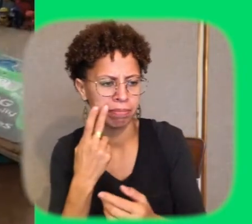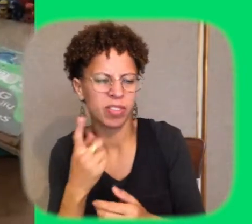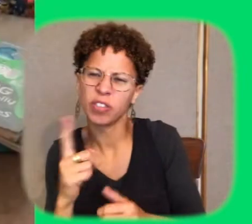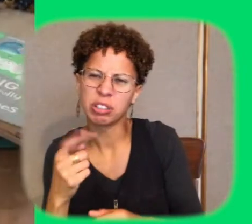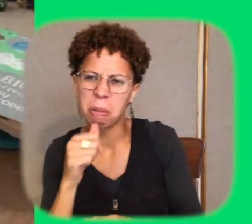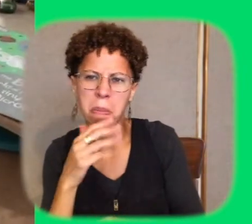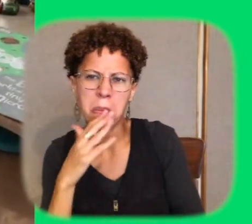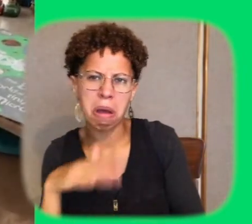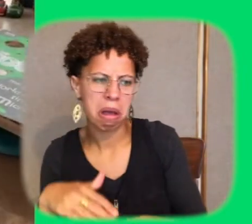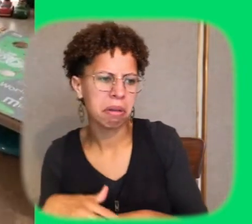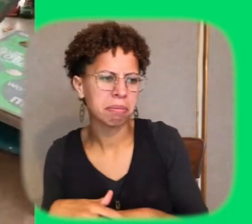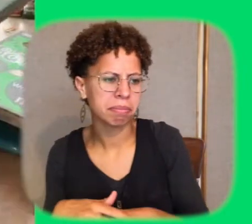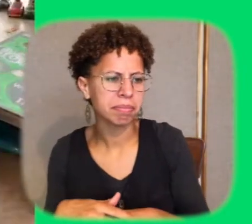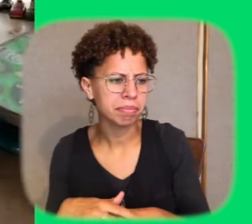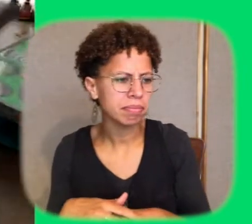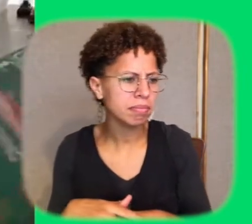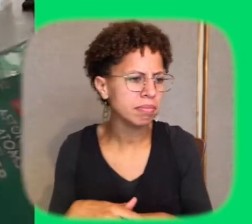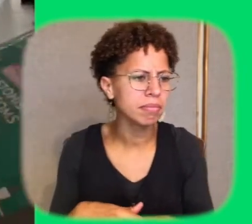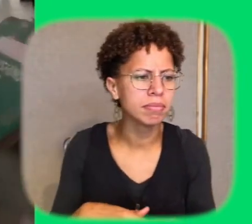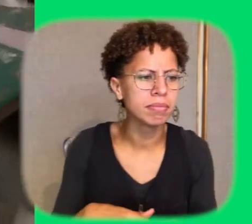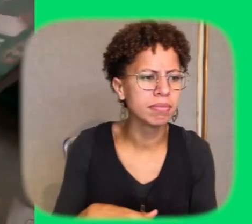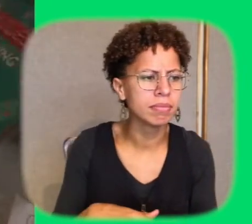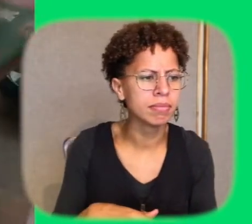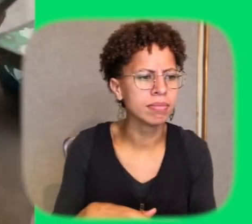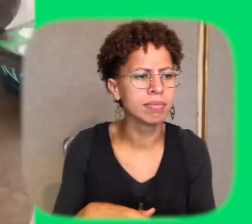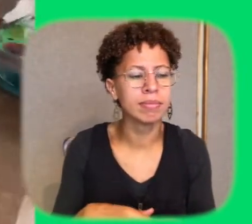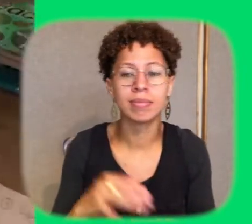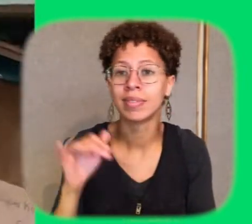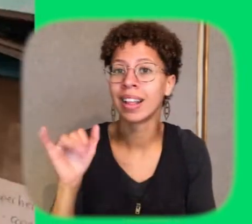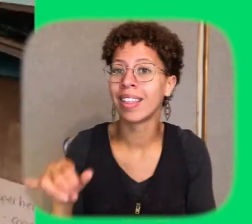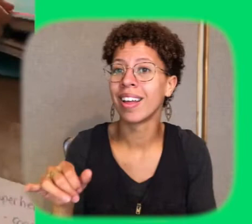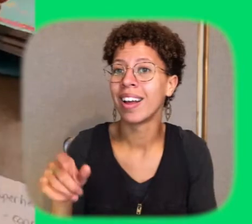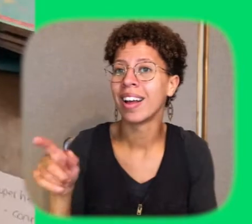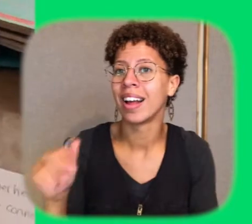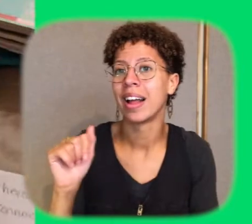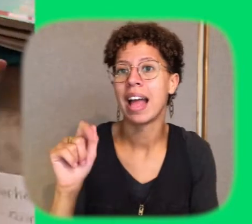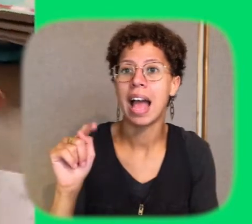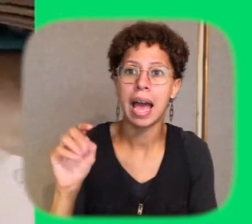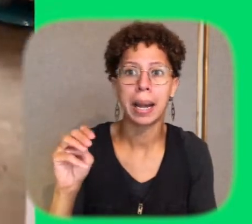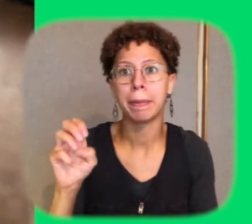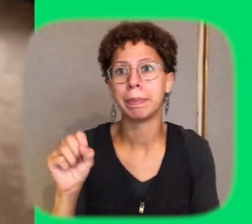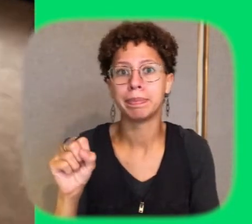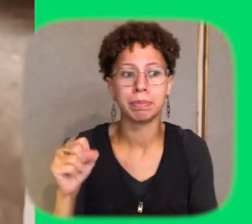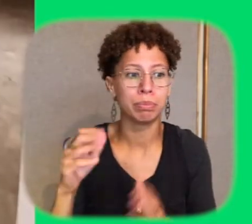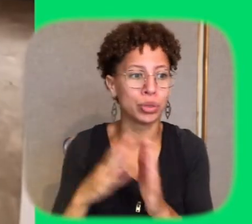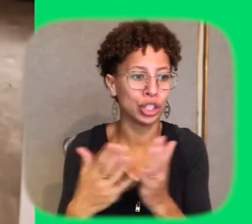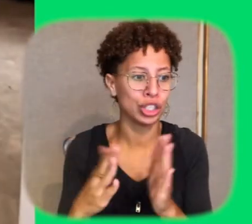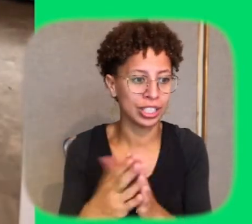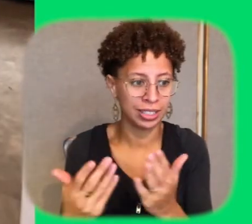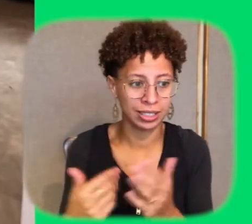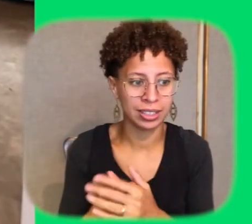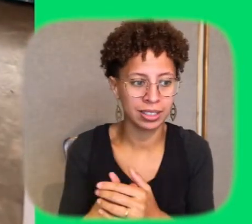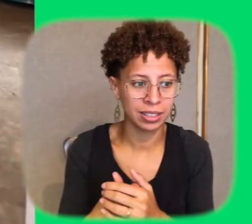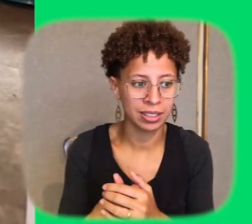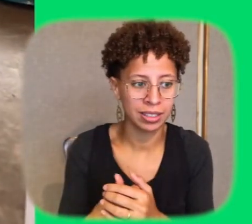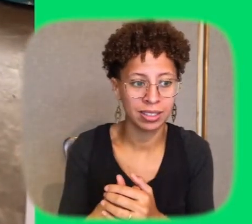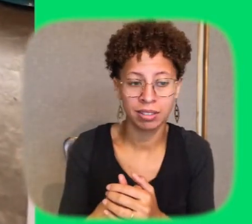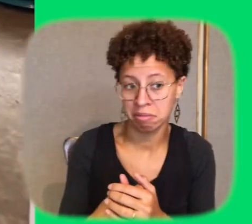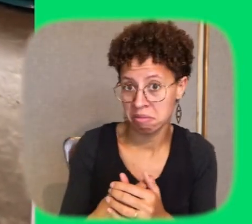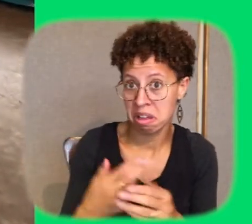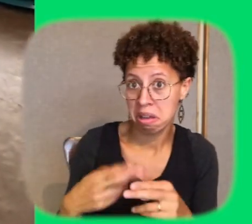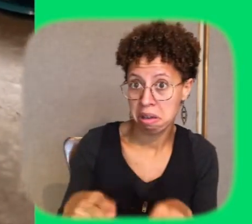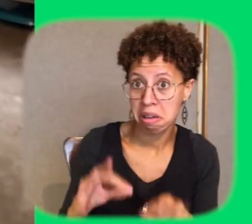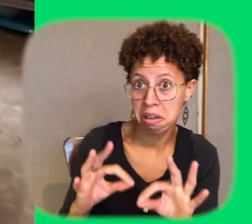that? Astonishing Atoms and Matter Mayhem. Okay, that on. Oh. How are those eggs? They're doing good.